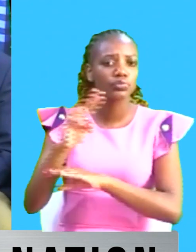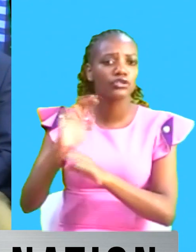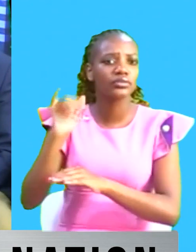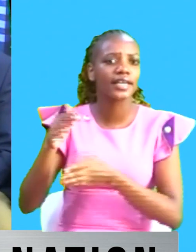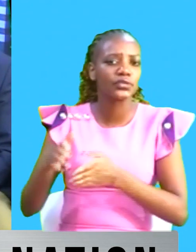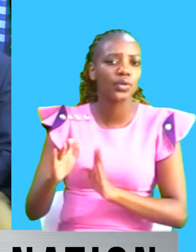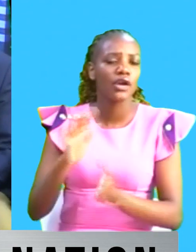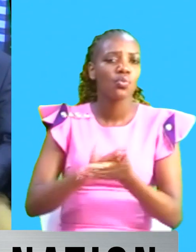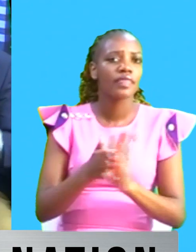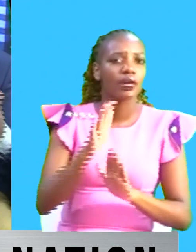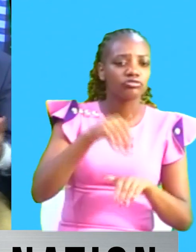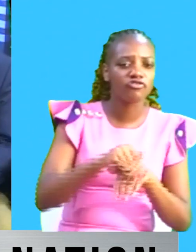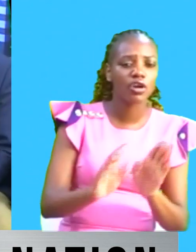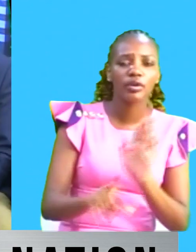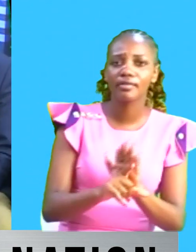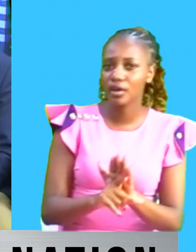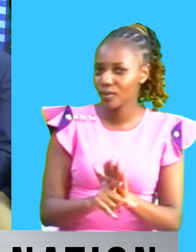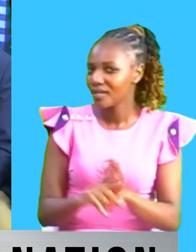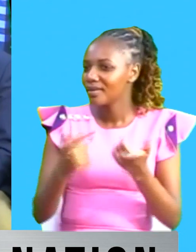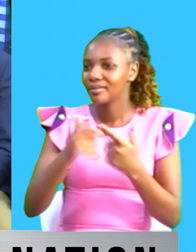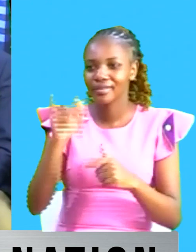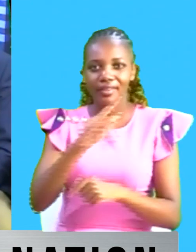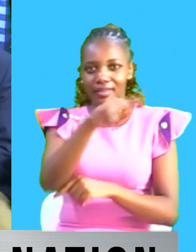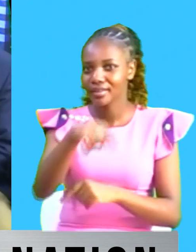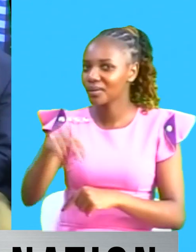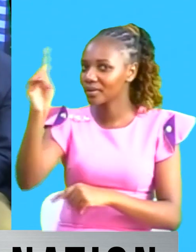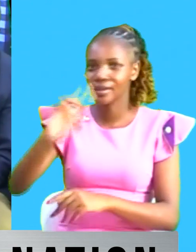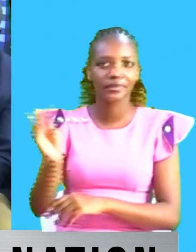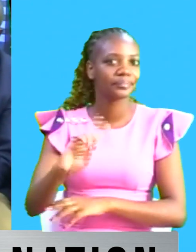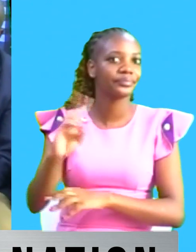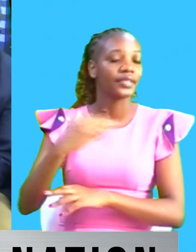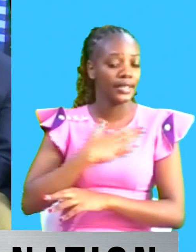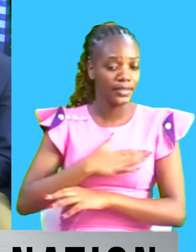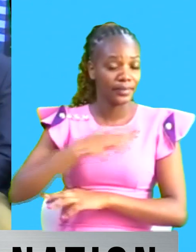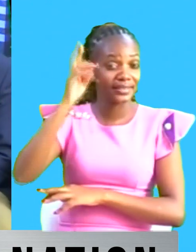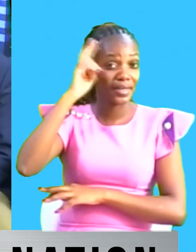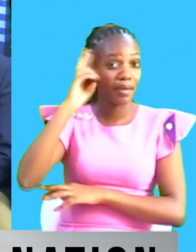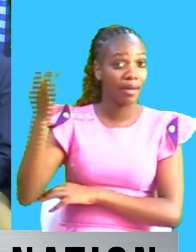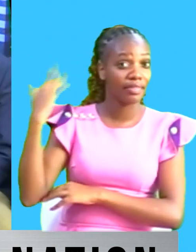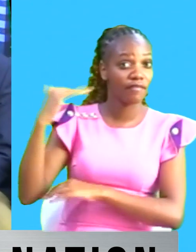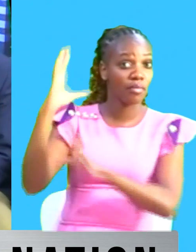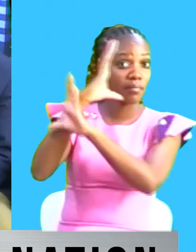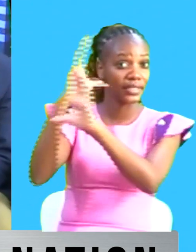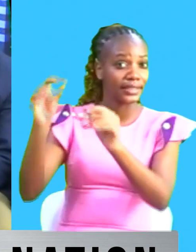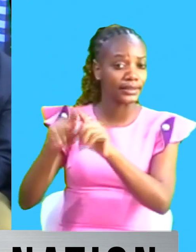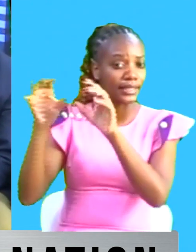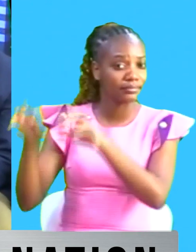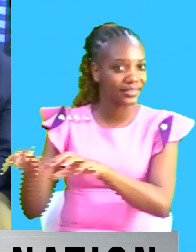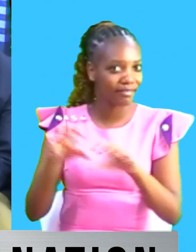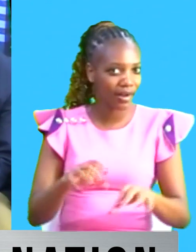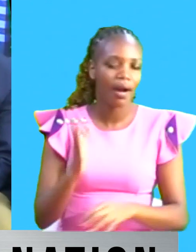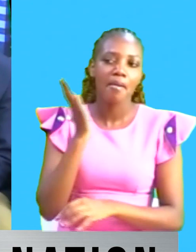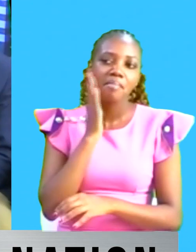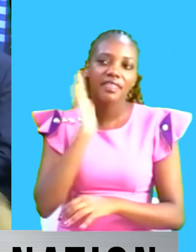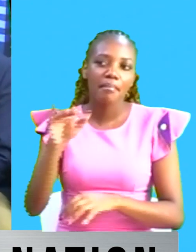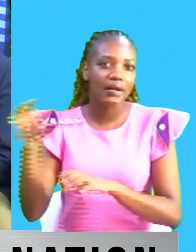know why people are thinking that this is what they need to do. Let's remember that even the former president has suffered, the mother has